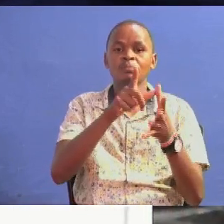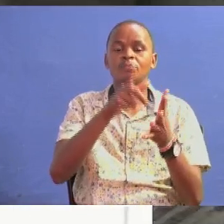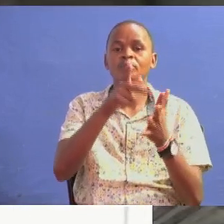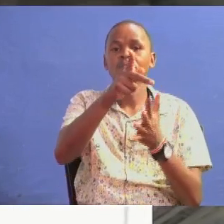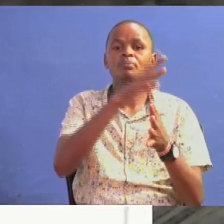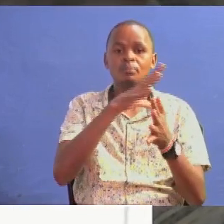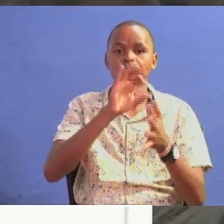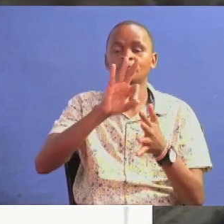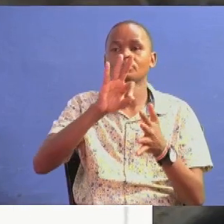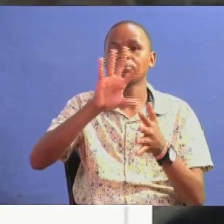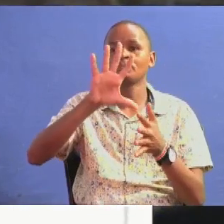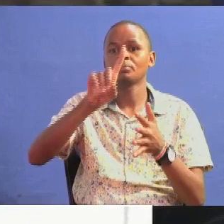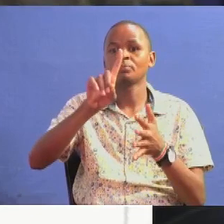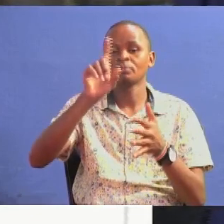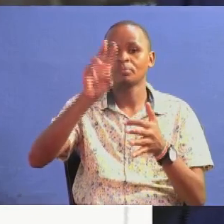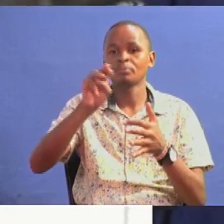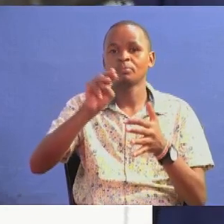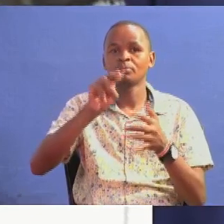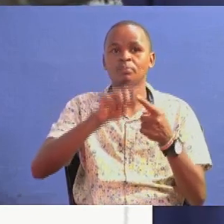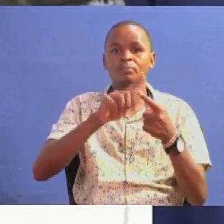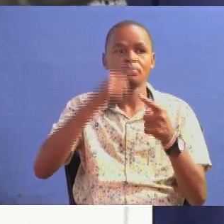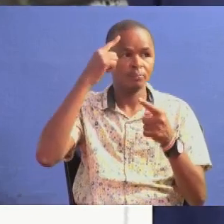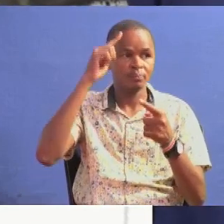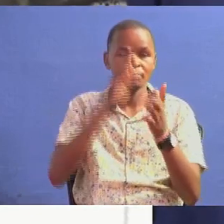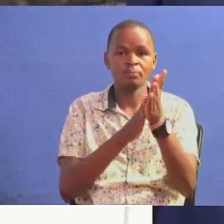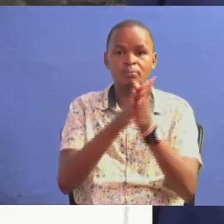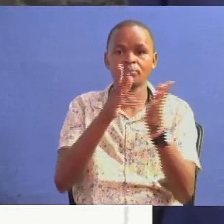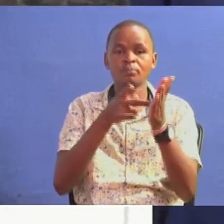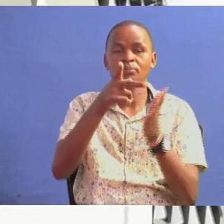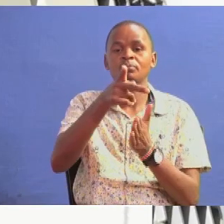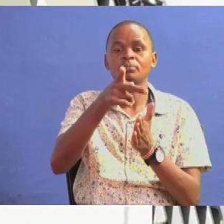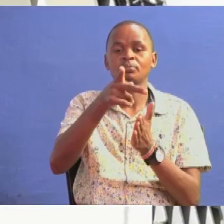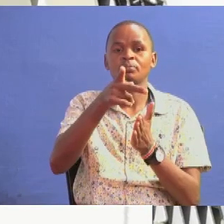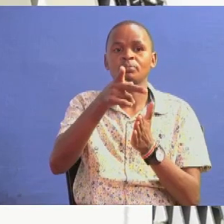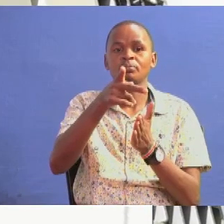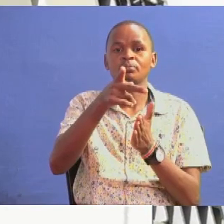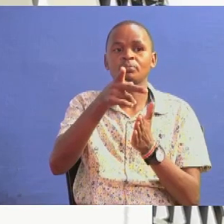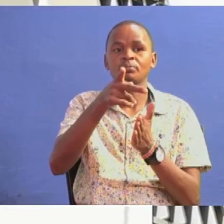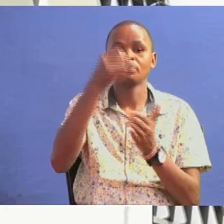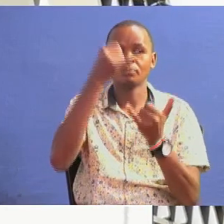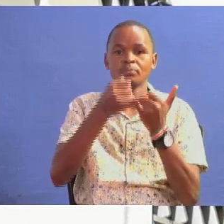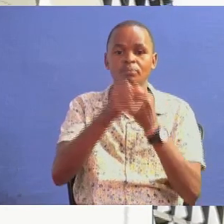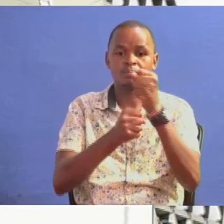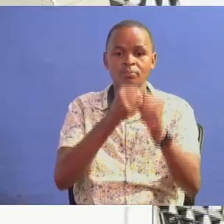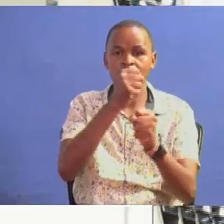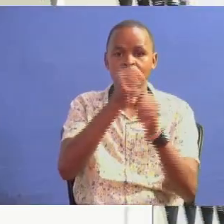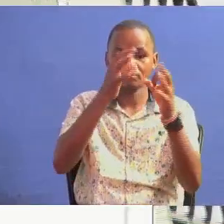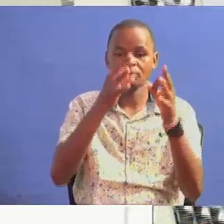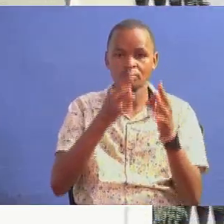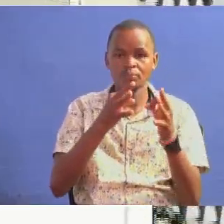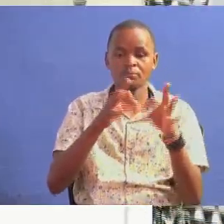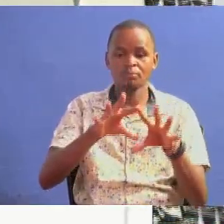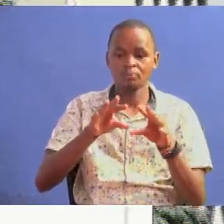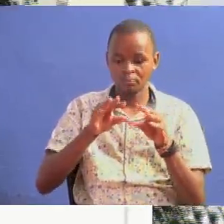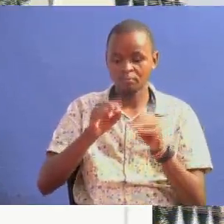repayment and a 351.29 million shillings for interest repayments. Last year, the Treasury said it would